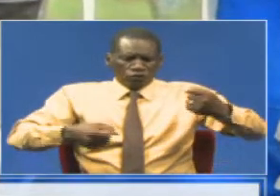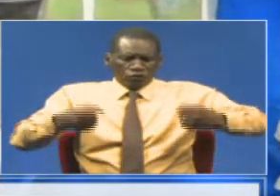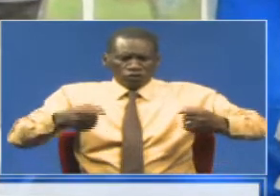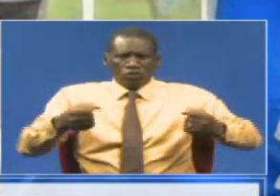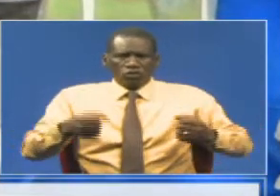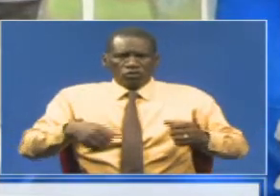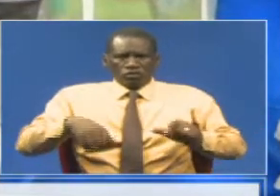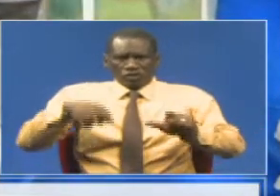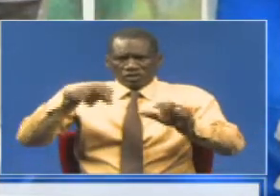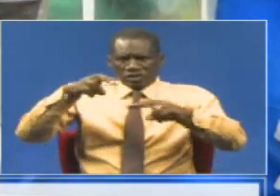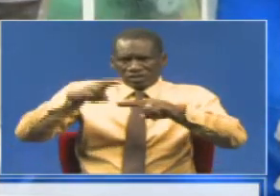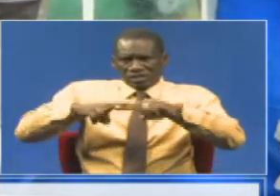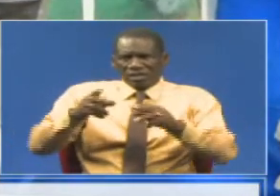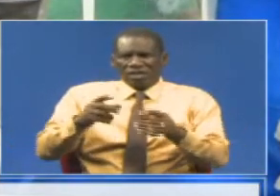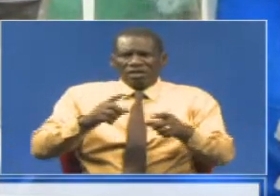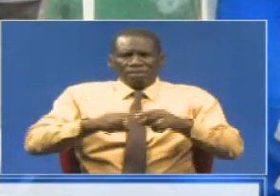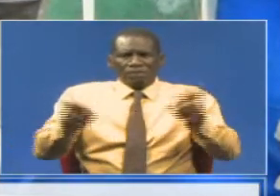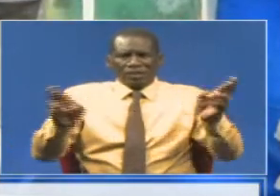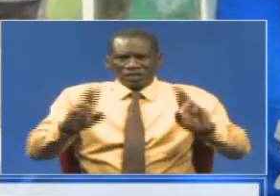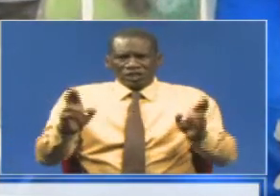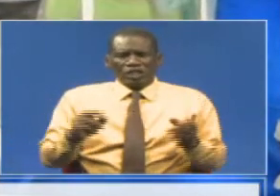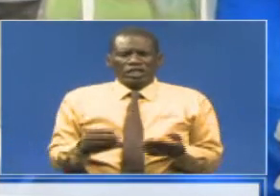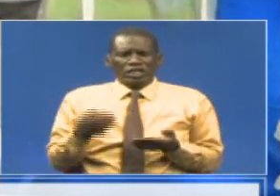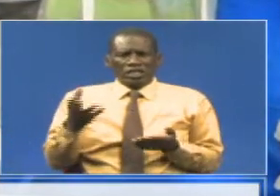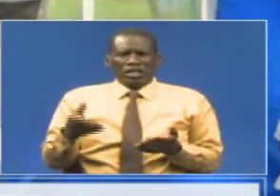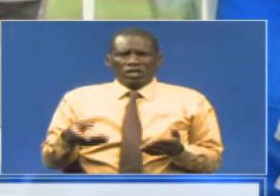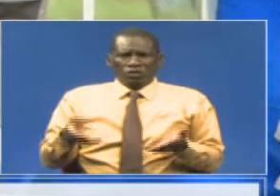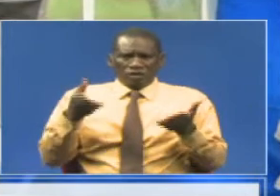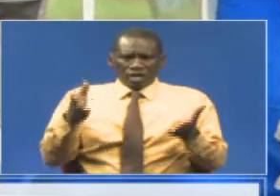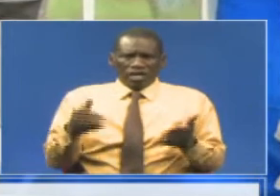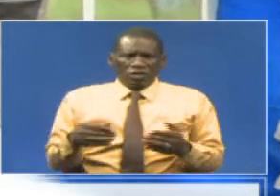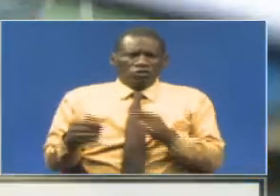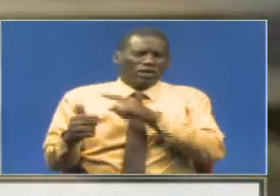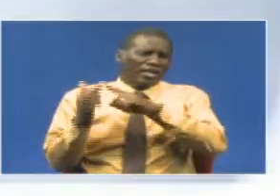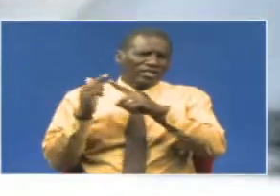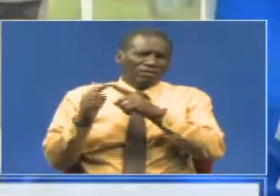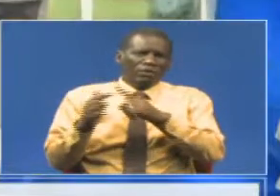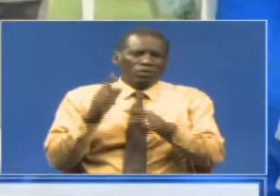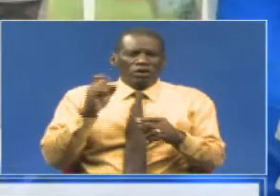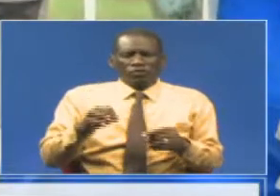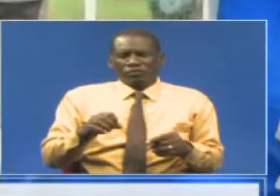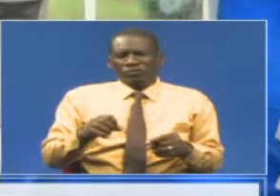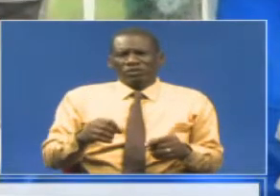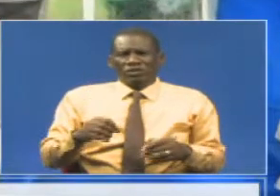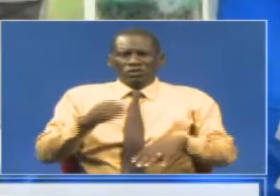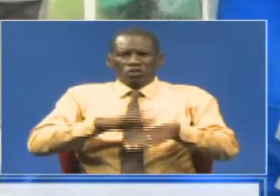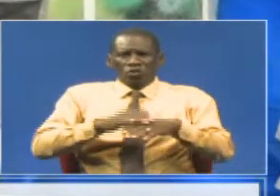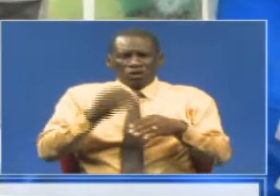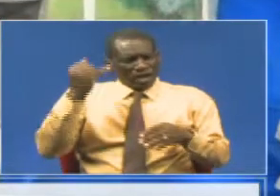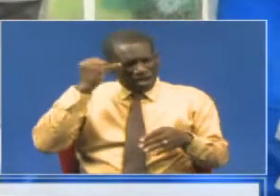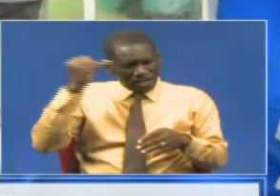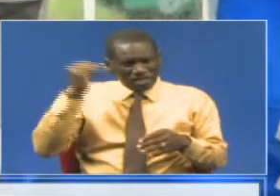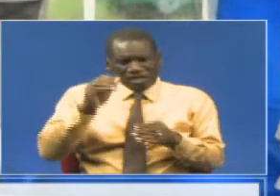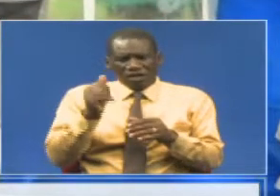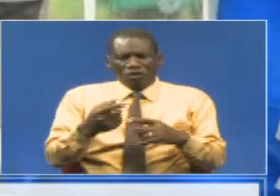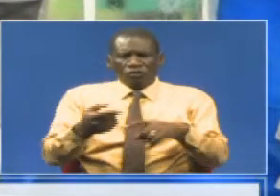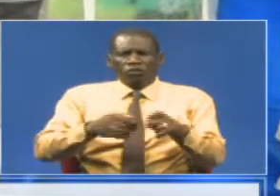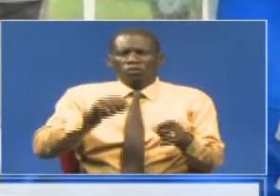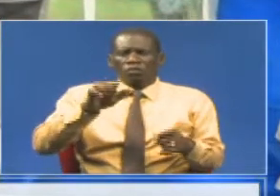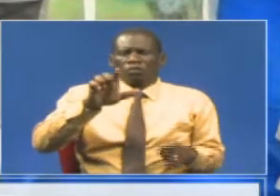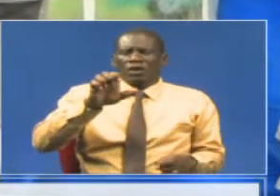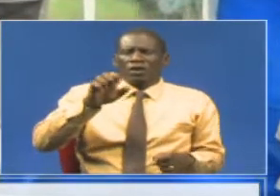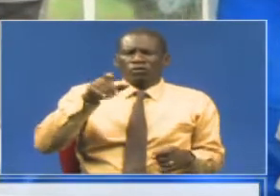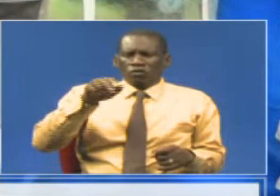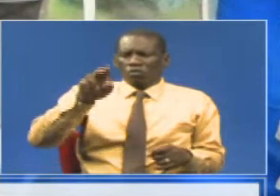seat, but ready, set, go. Here we are about to experience one of the most amazing rides with an invention that has come from Leonard. But